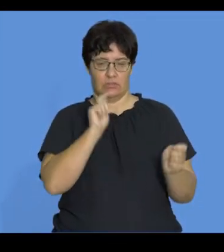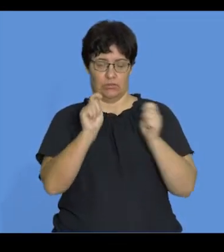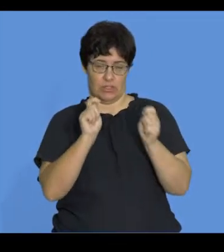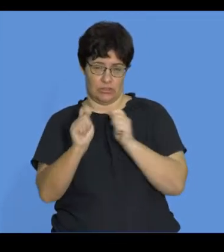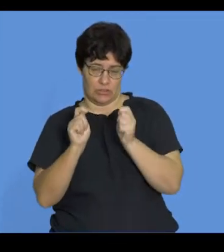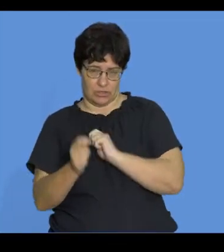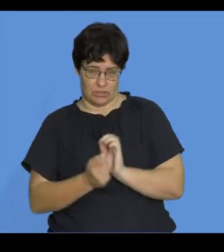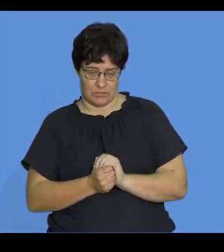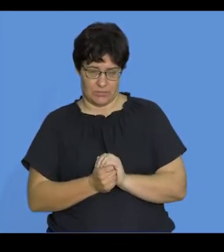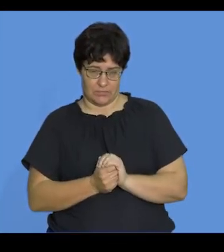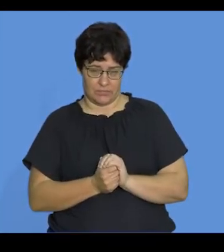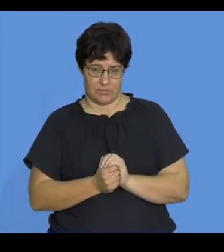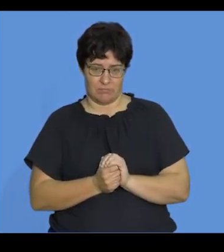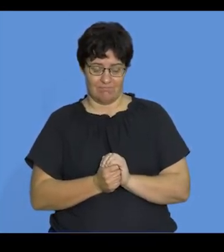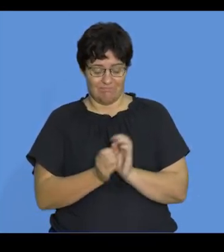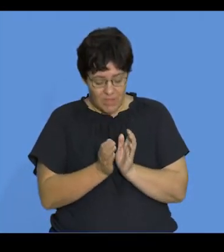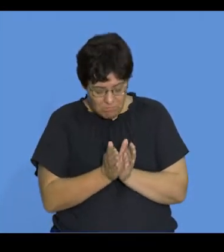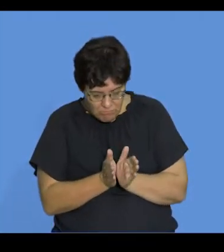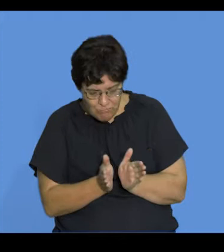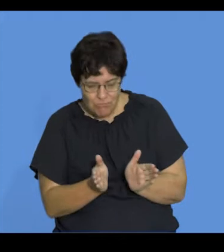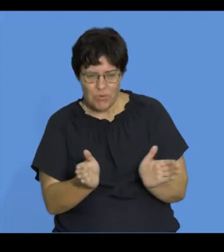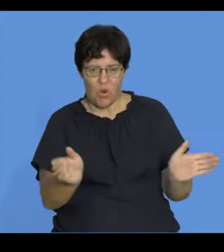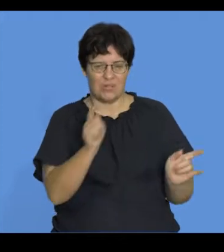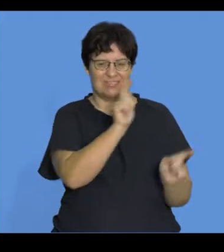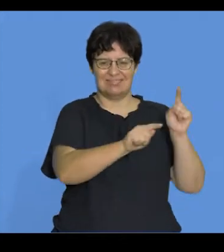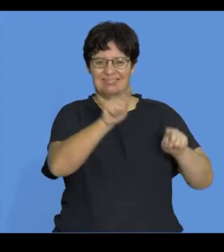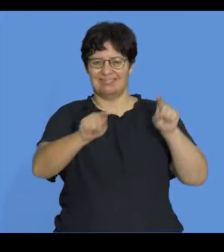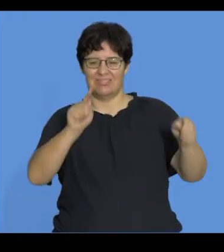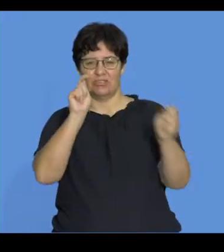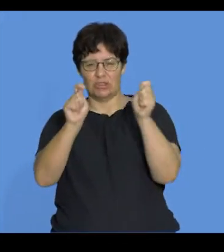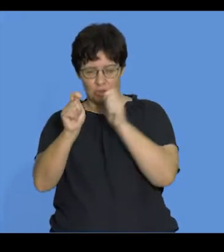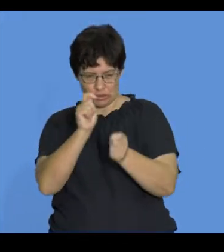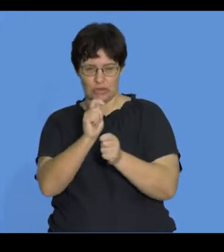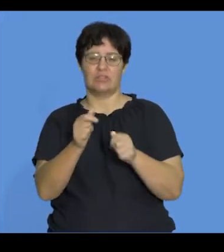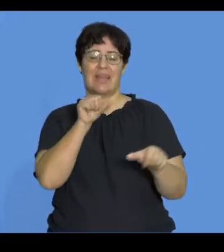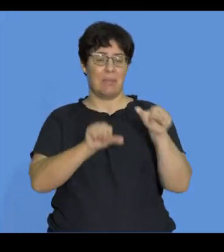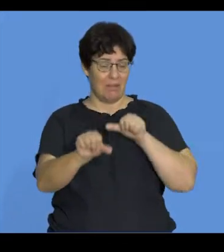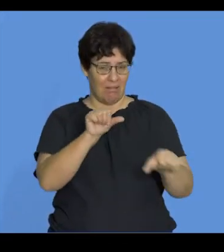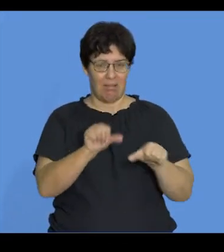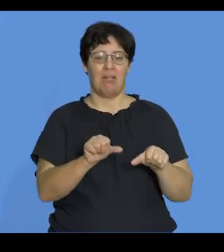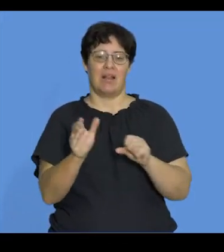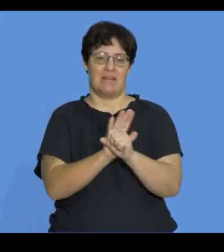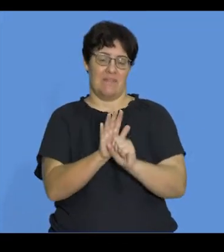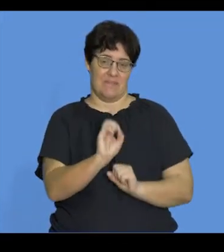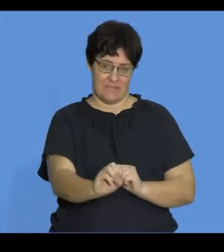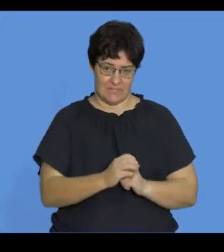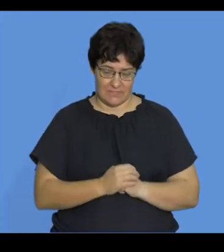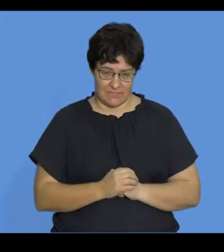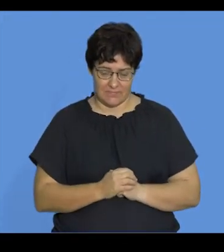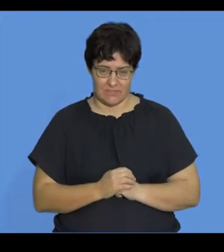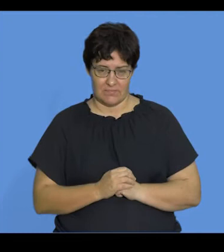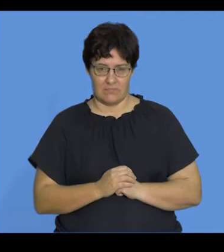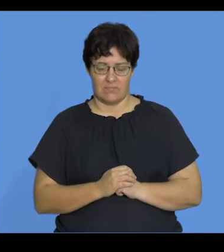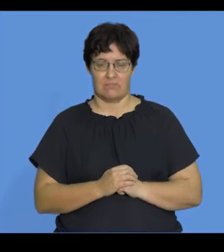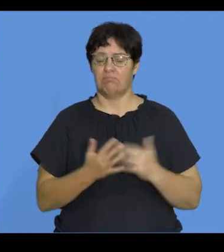it covers a broad aspects of of chemical change, and the questions on stoichiometry